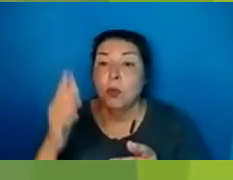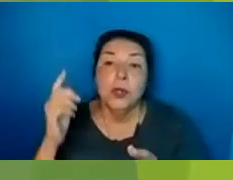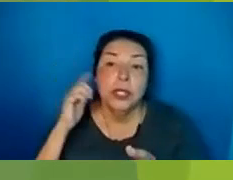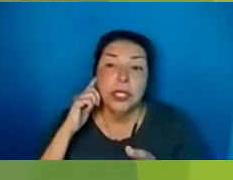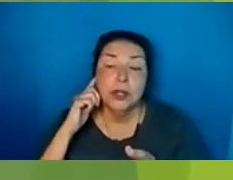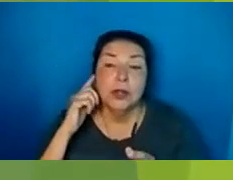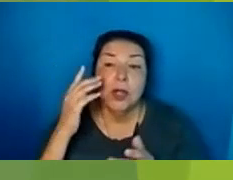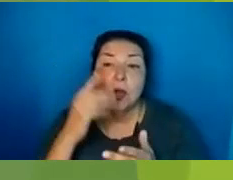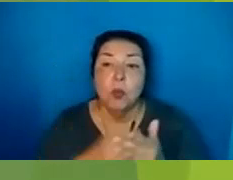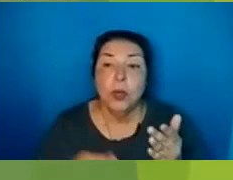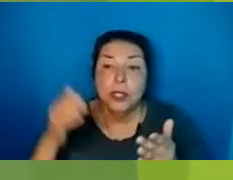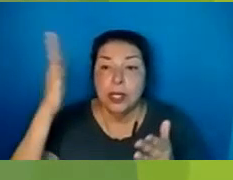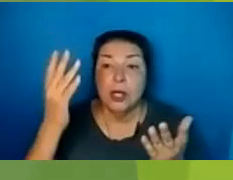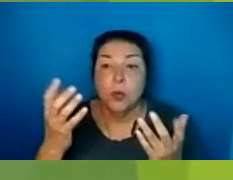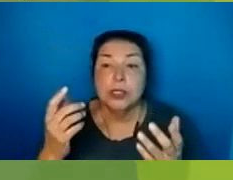hear.